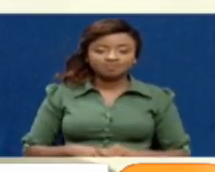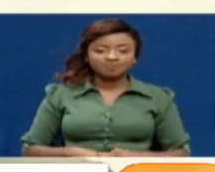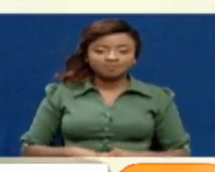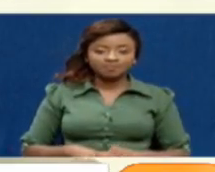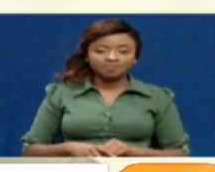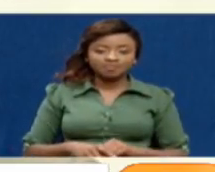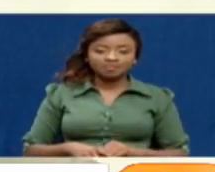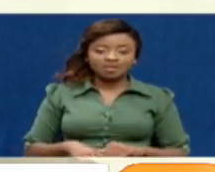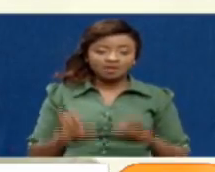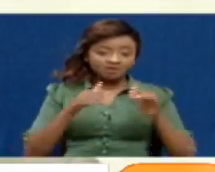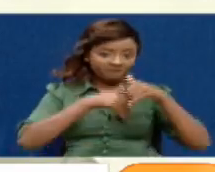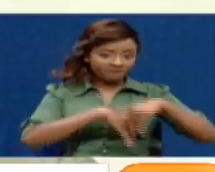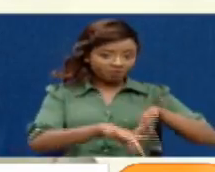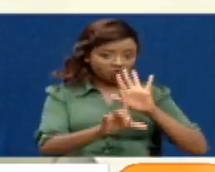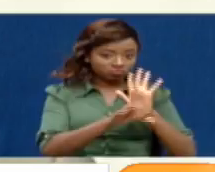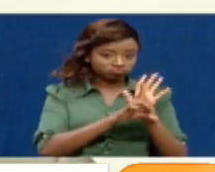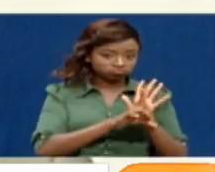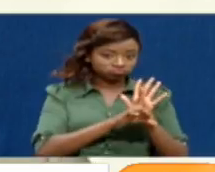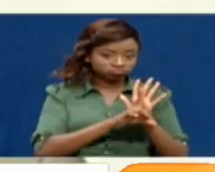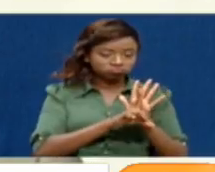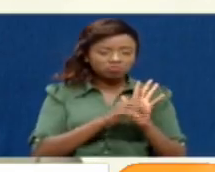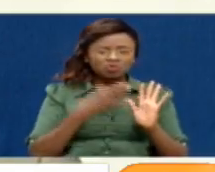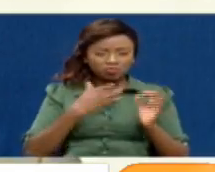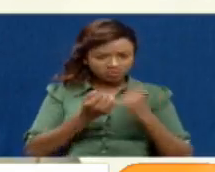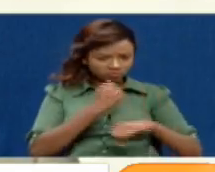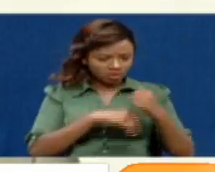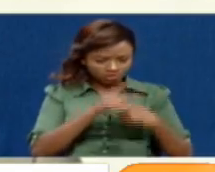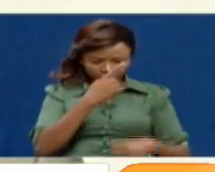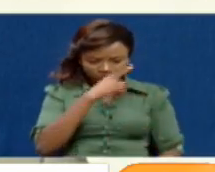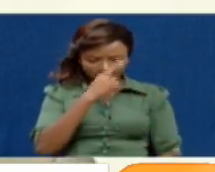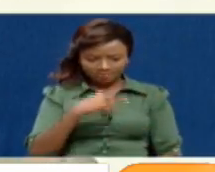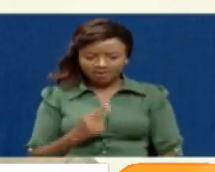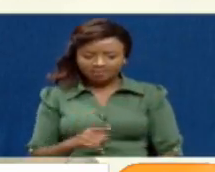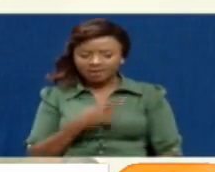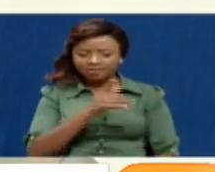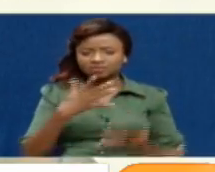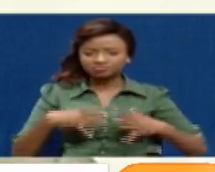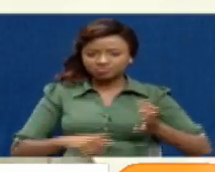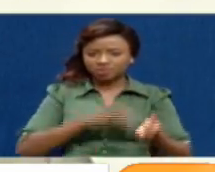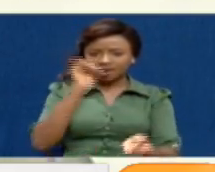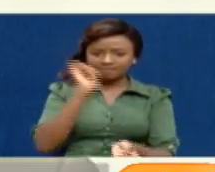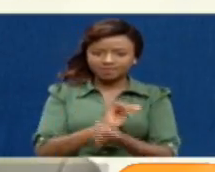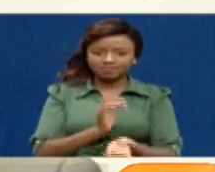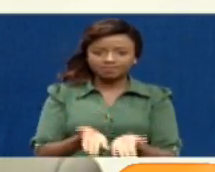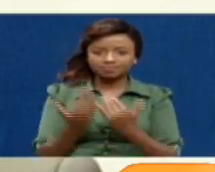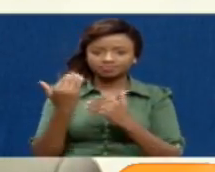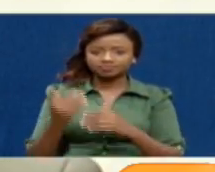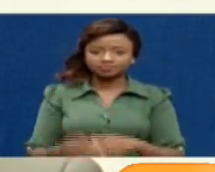the legal side of things of making sure that these guys are prosecuted.